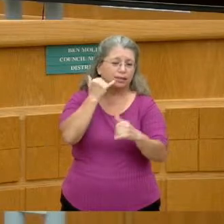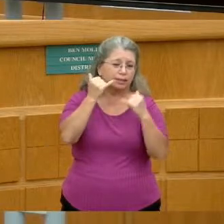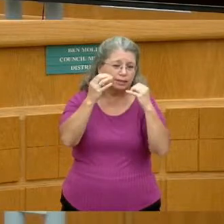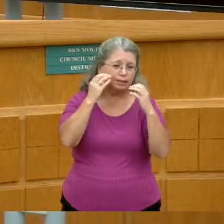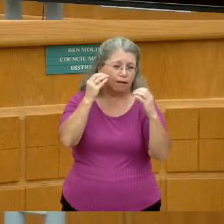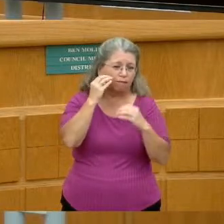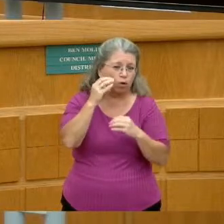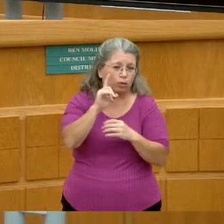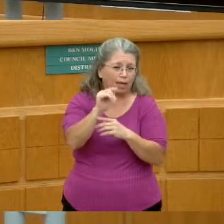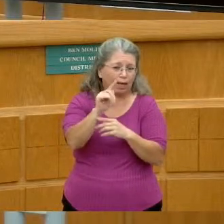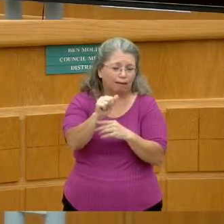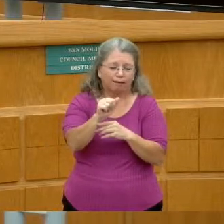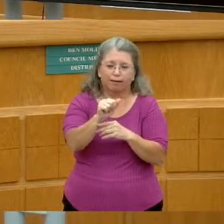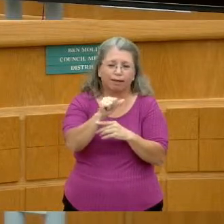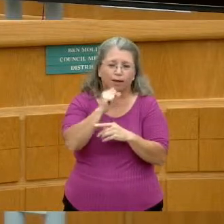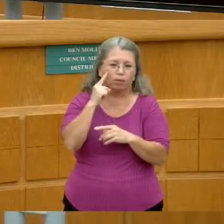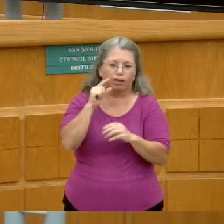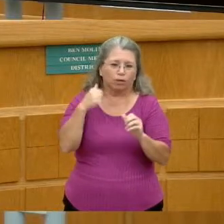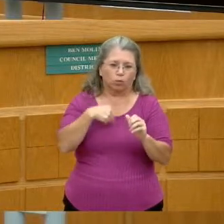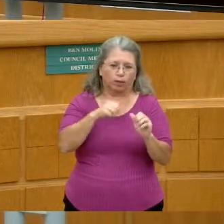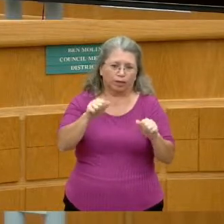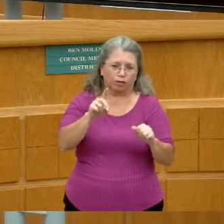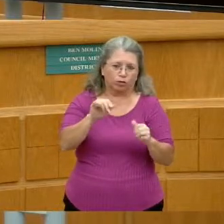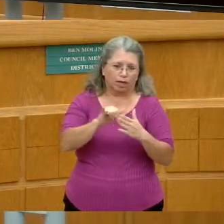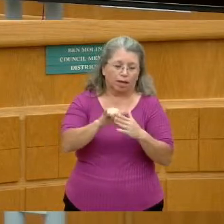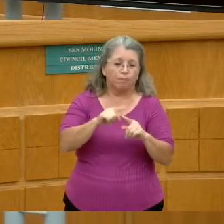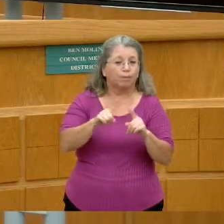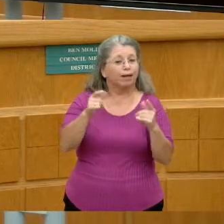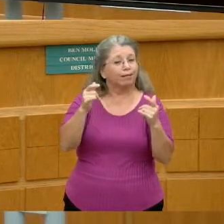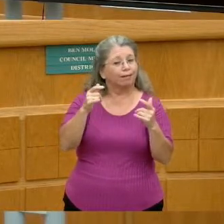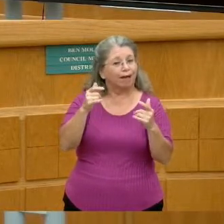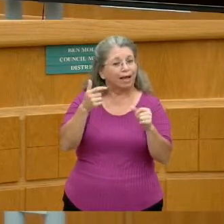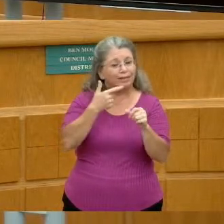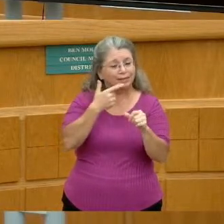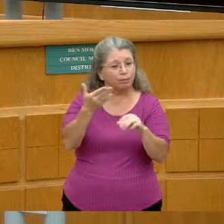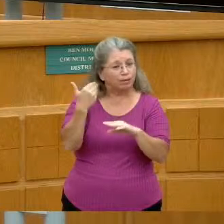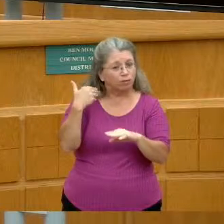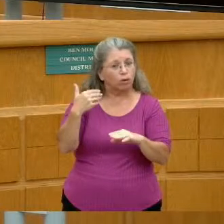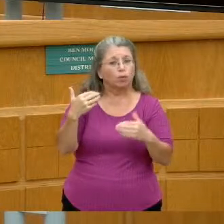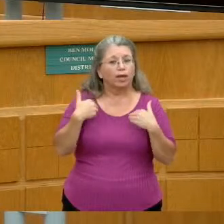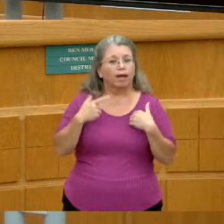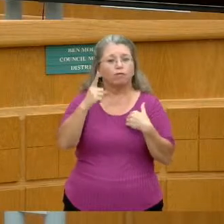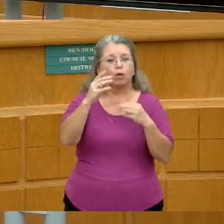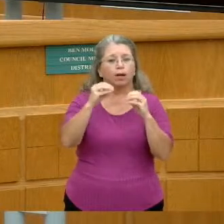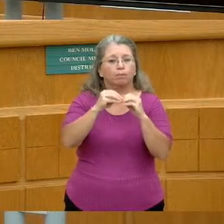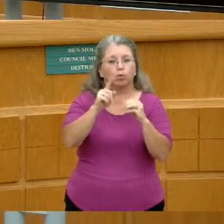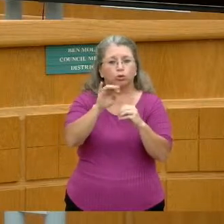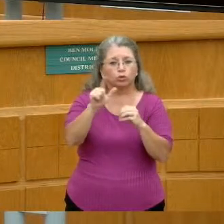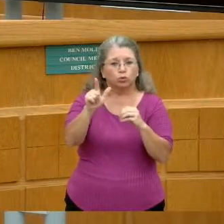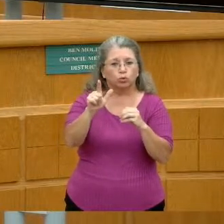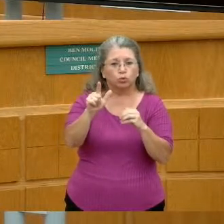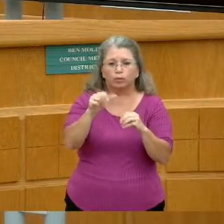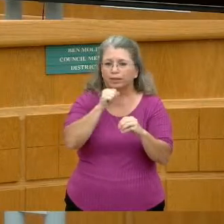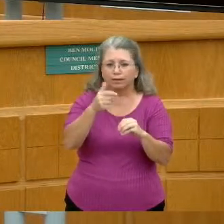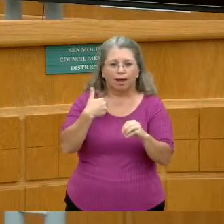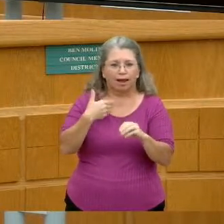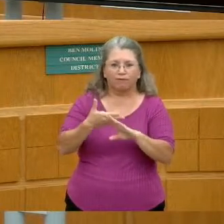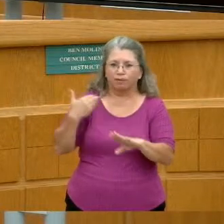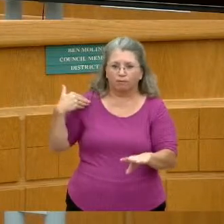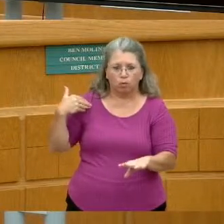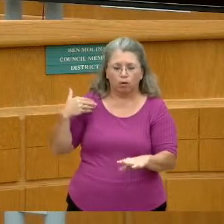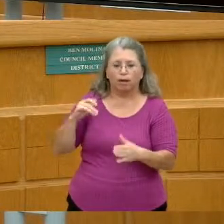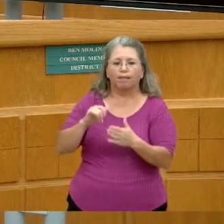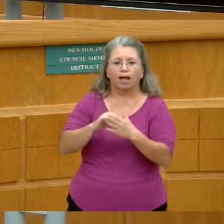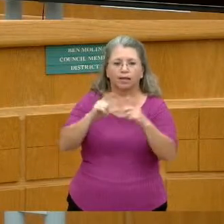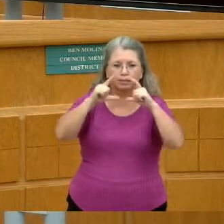have one more tool in our arsenal now that we didn't have during the stay-at-home, and that's these masks and face